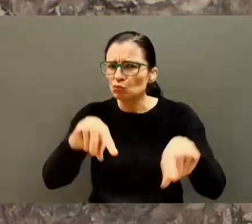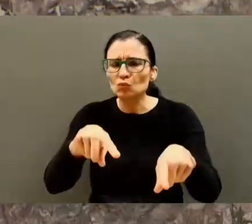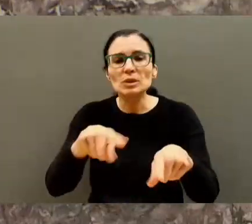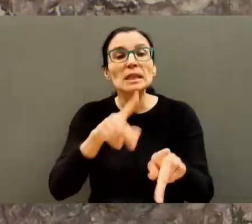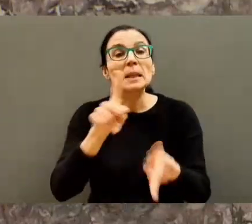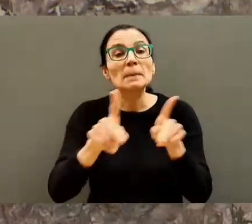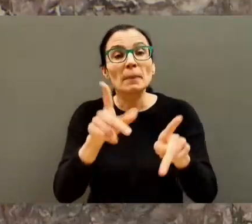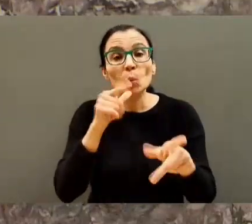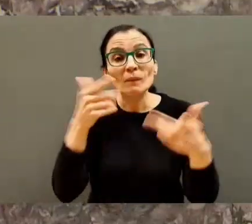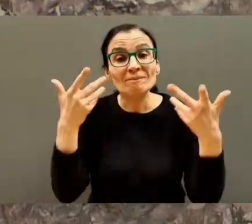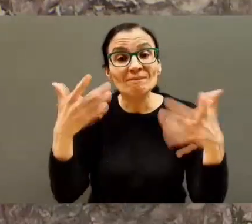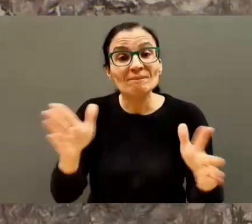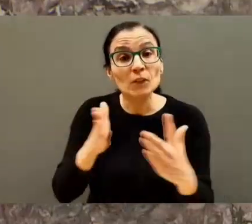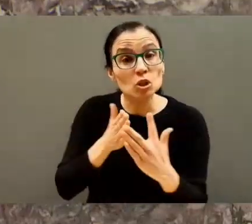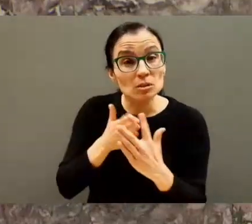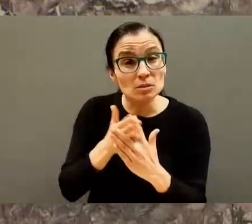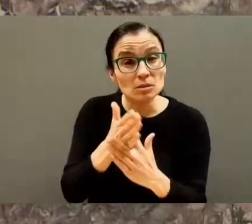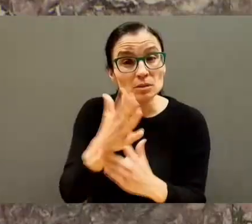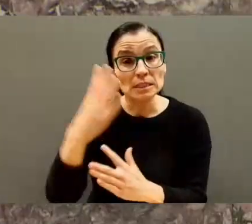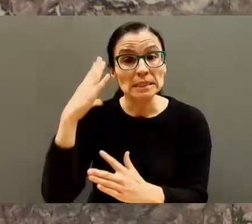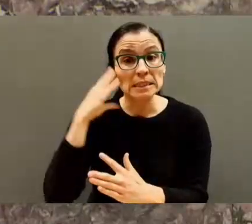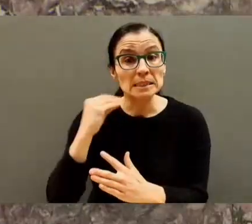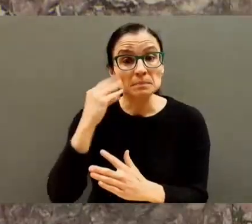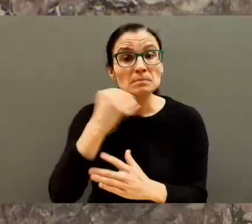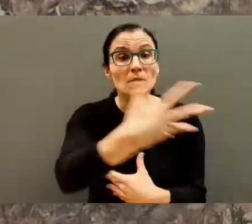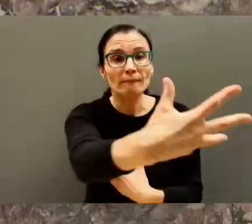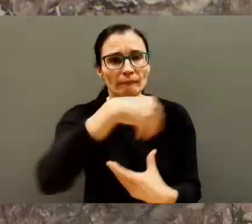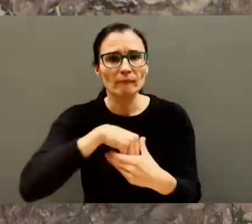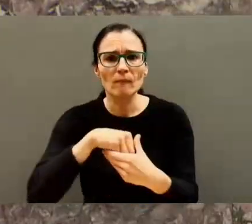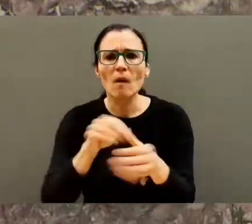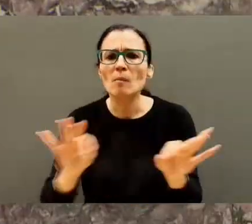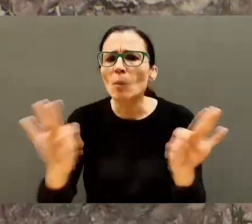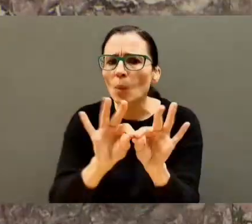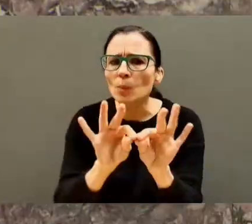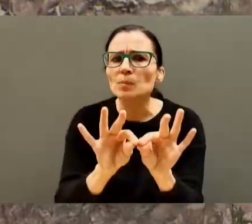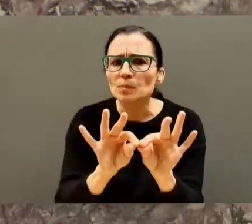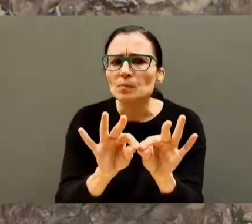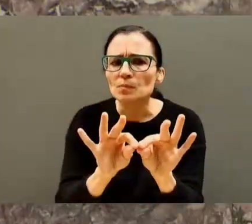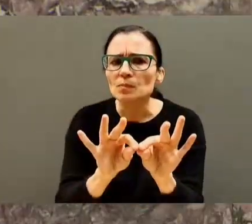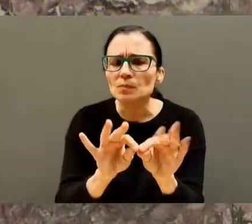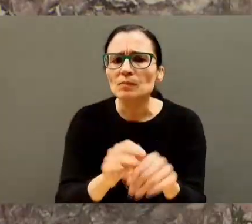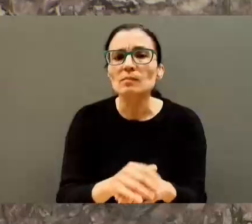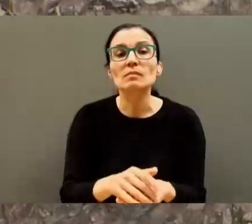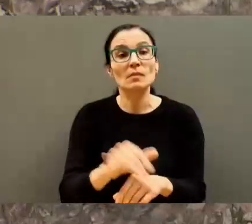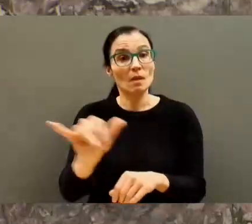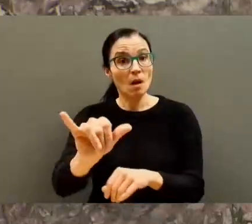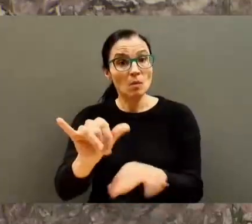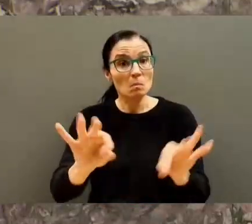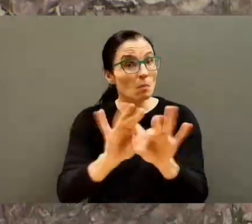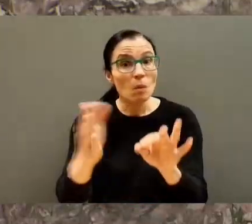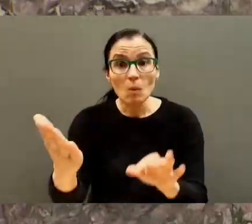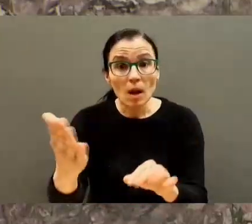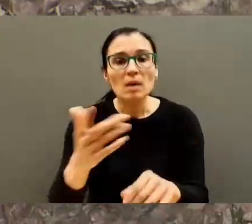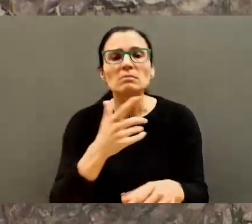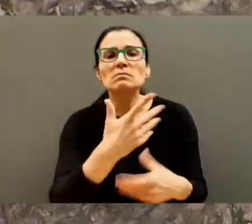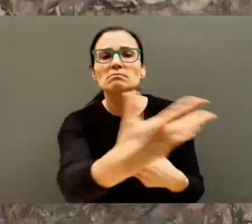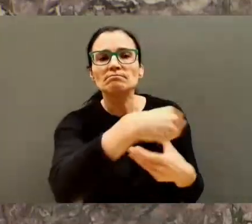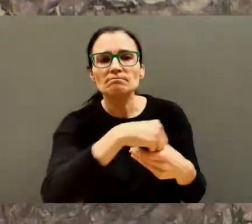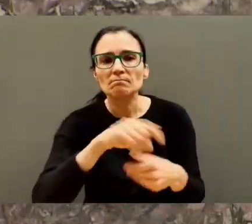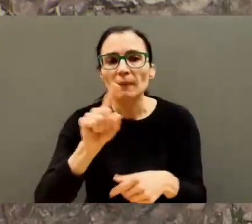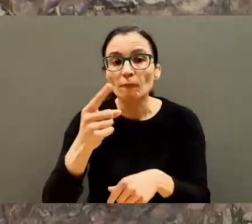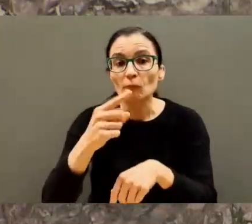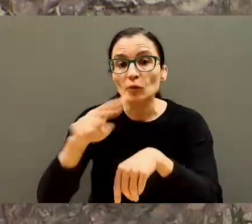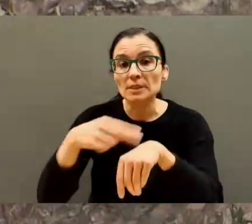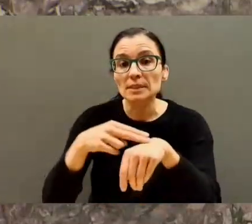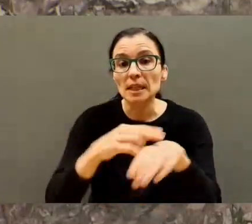be equally important to work with First Nations. And of course, any review of an act like this must be done under our obligations that we've made